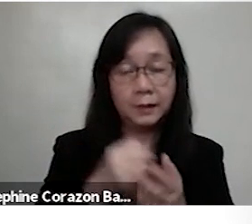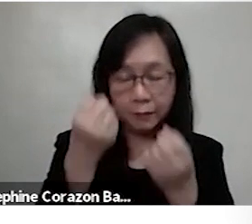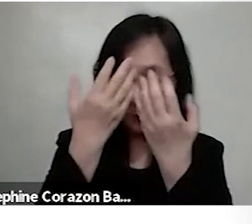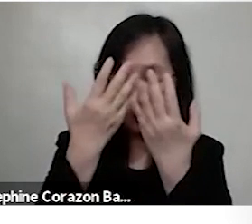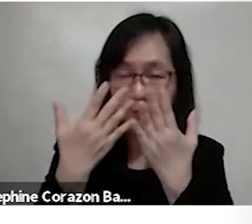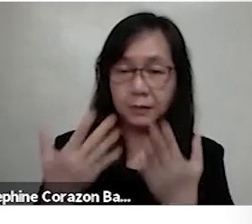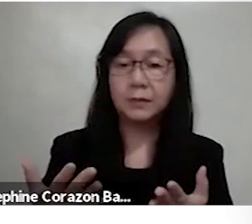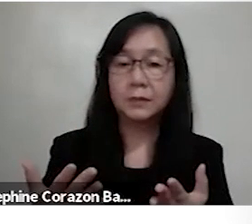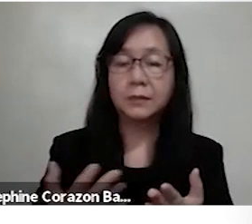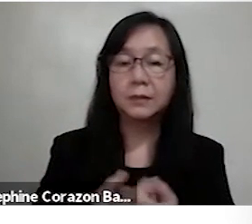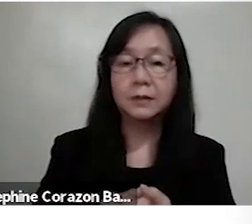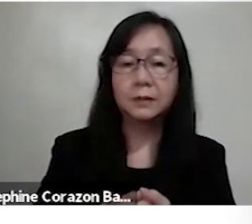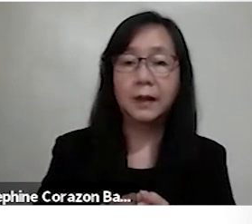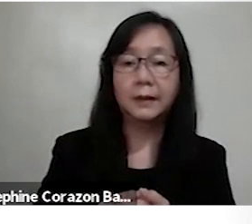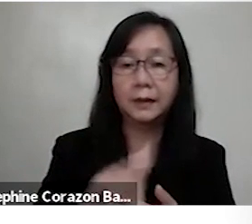the challenge on